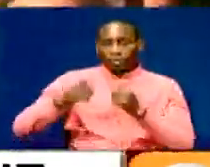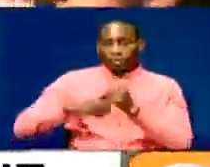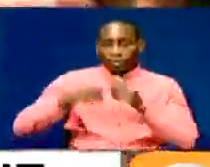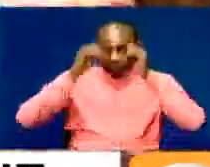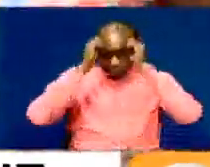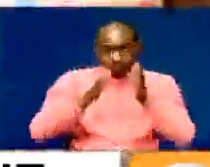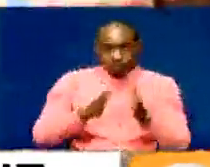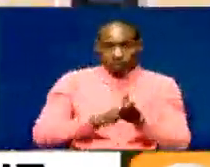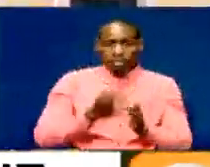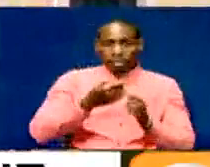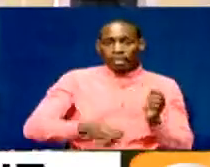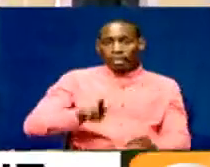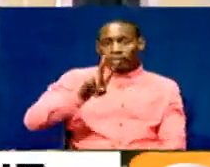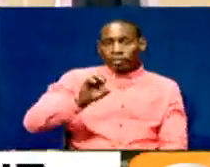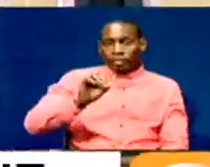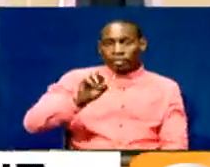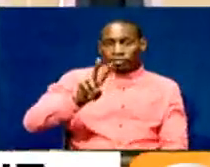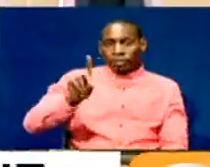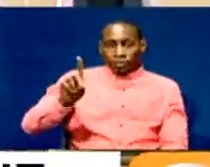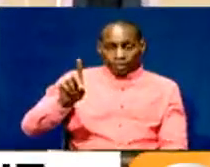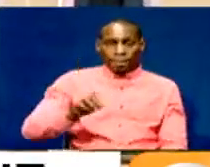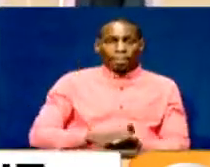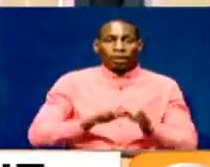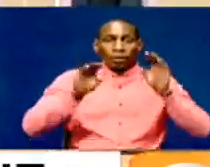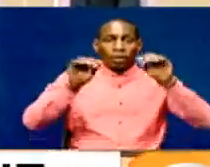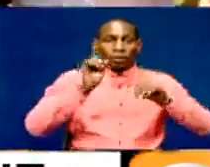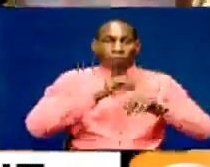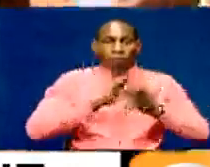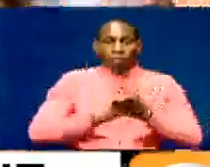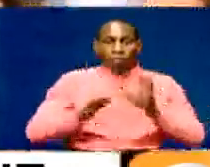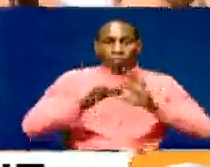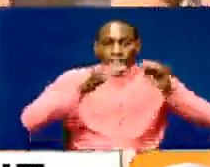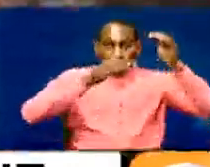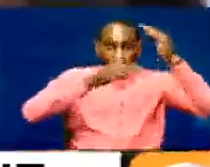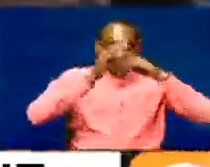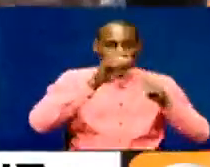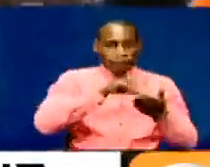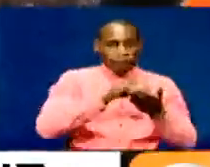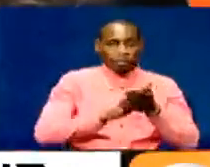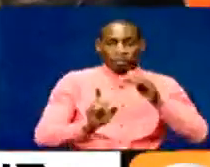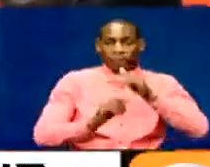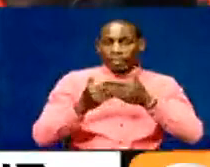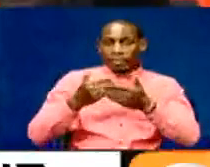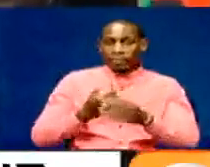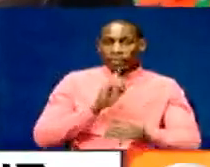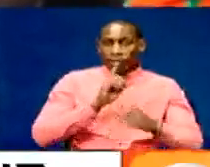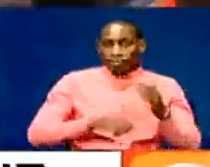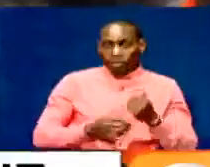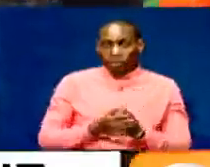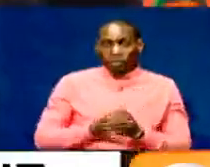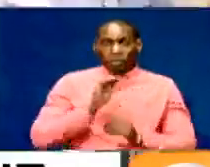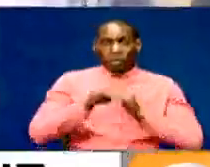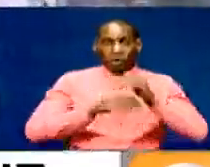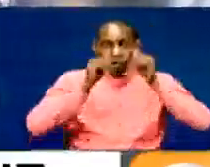144,466 2021 KCSE candidates who qualified for university slots. The ministry had earlier indicated that